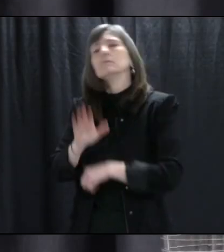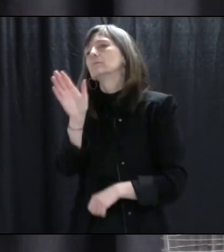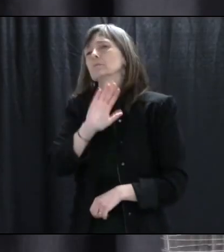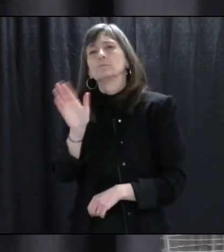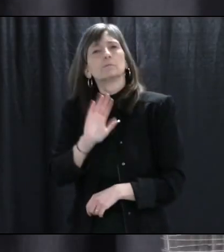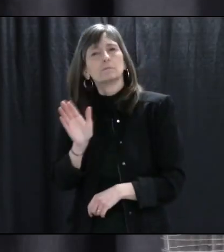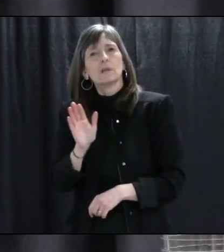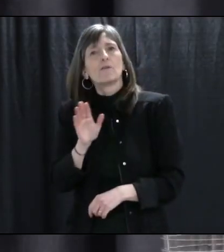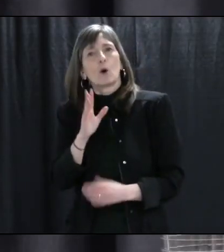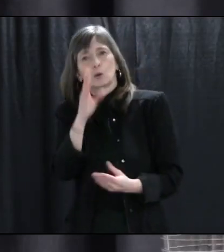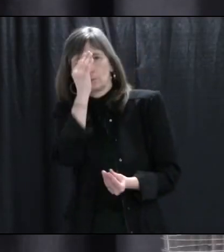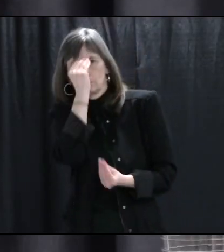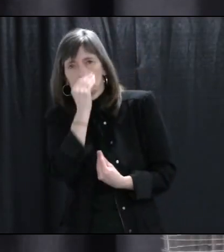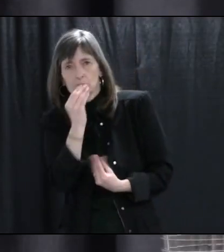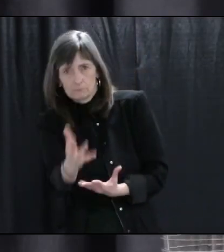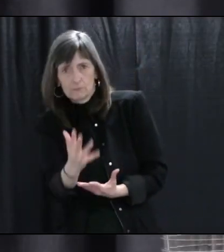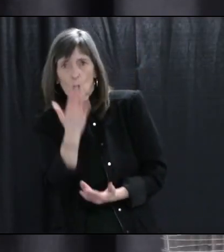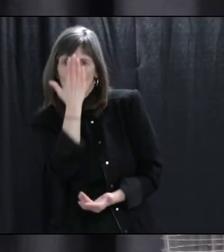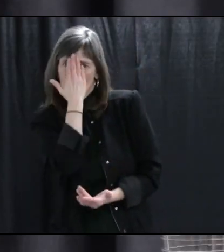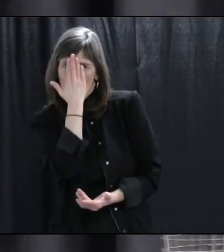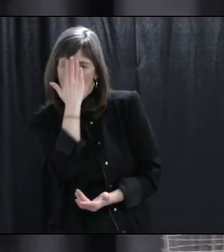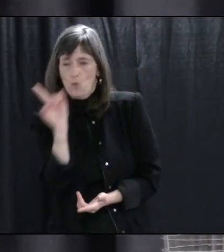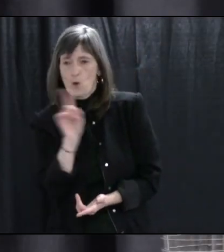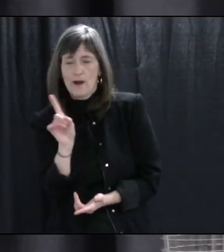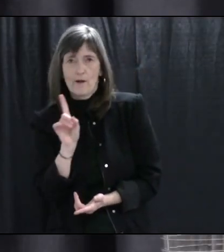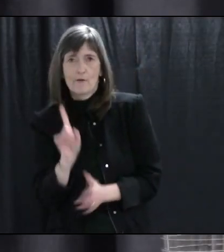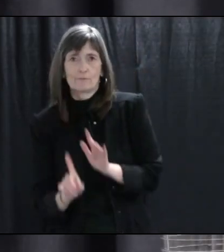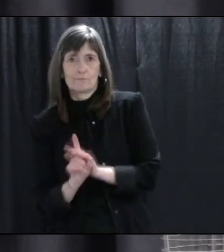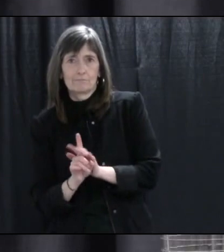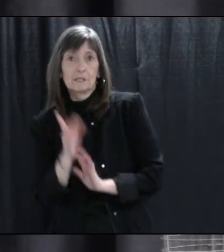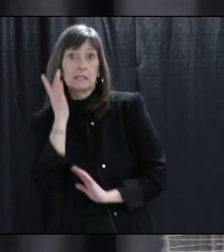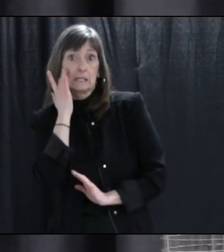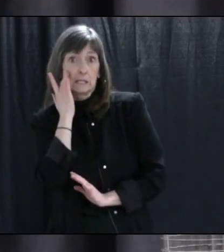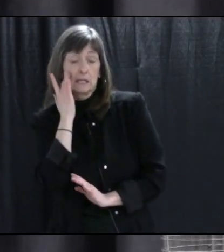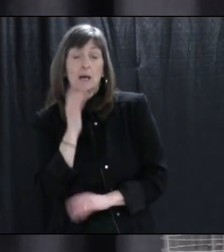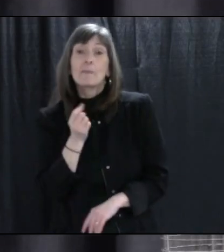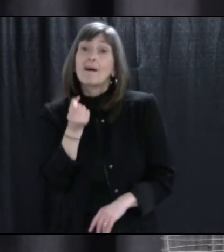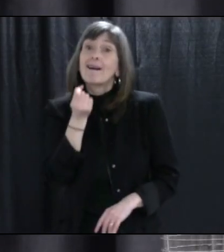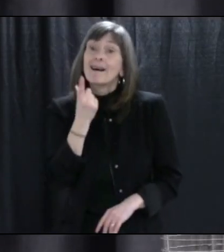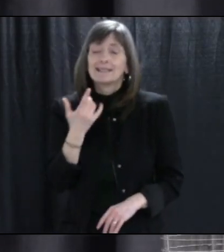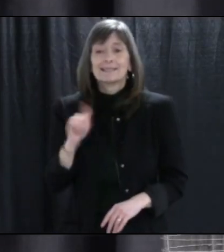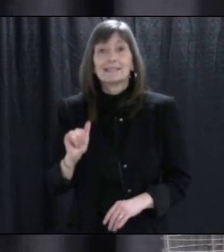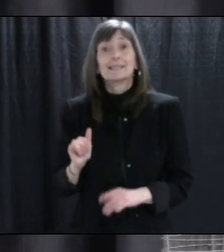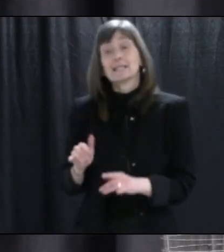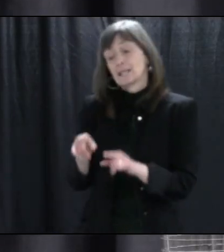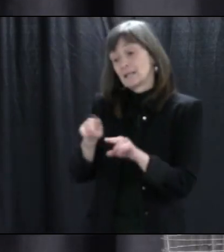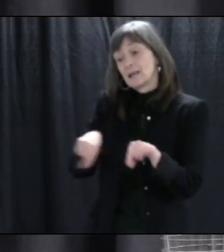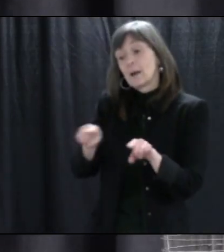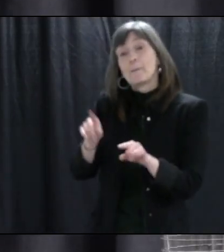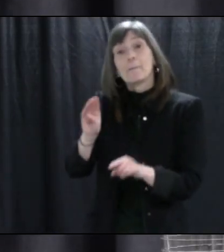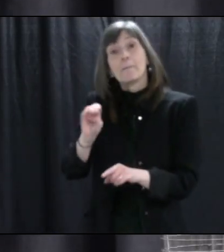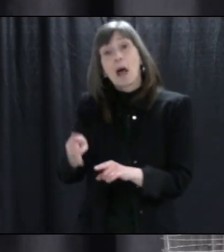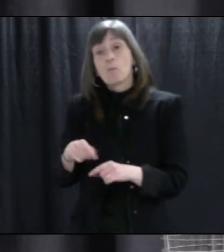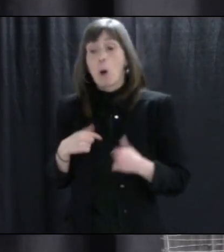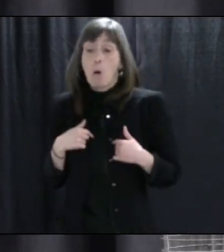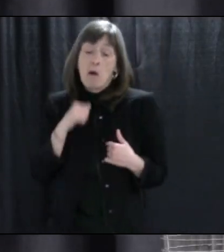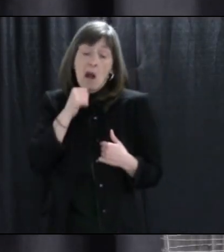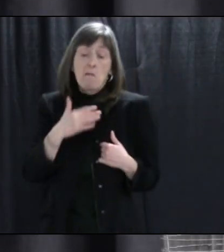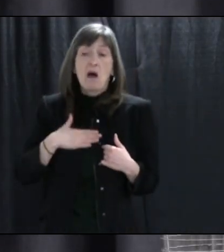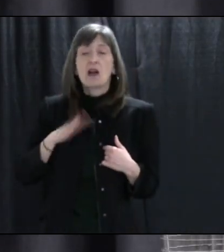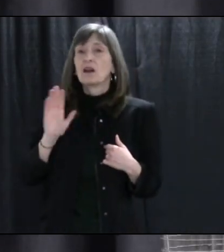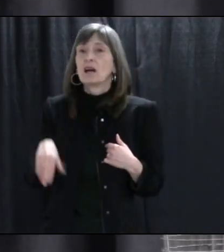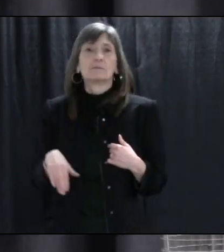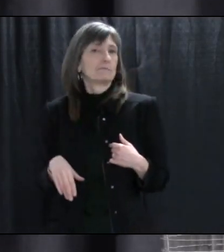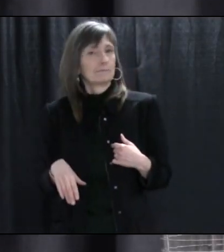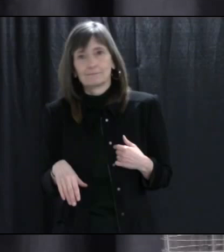The recognition, though, needs to be that no matter what the map shows, there are cases out there, it's in your